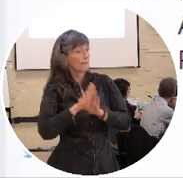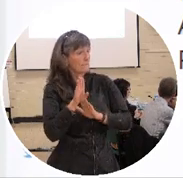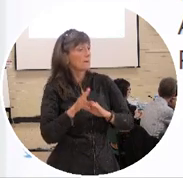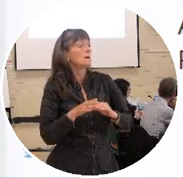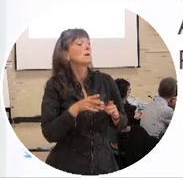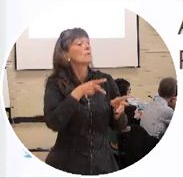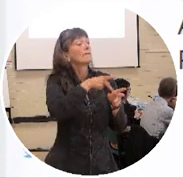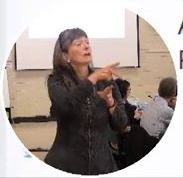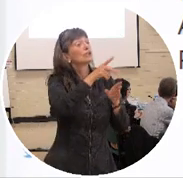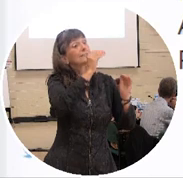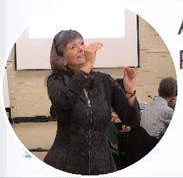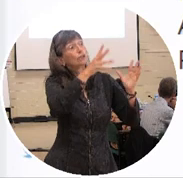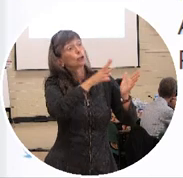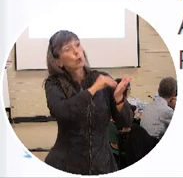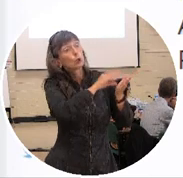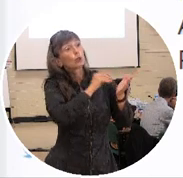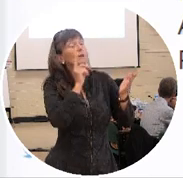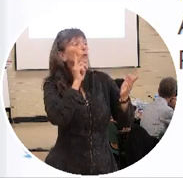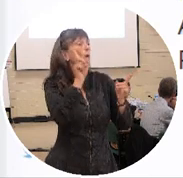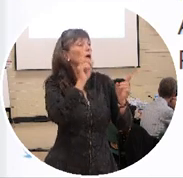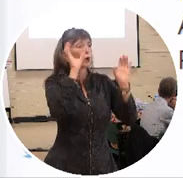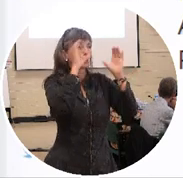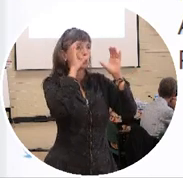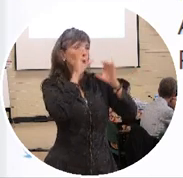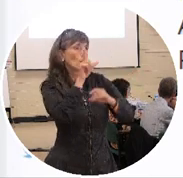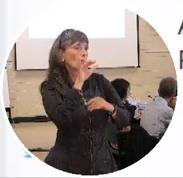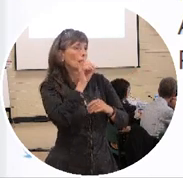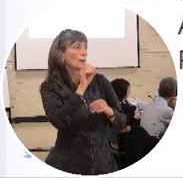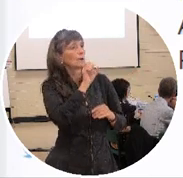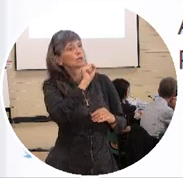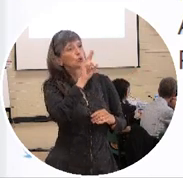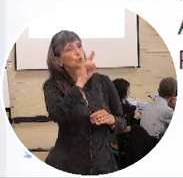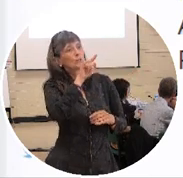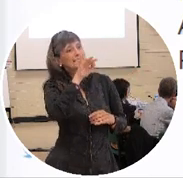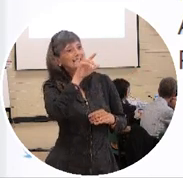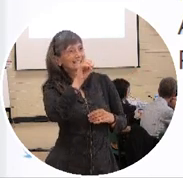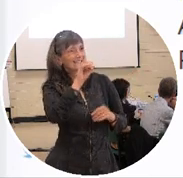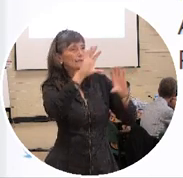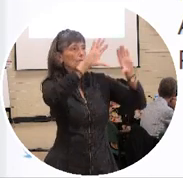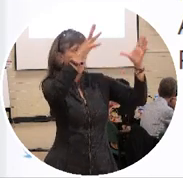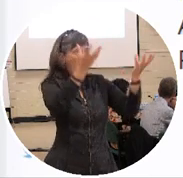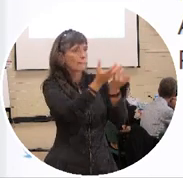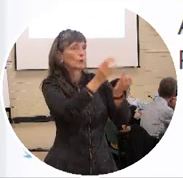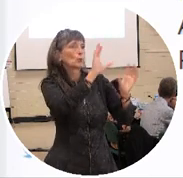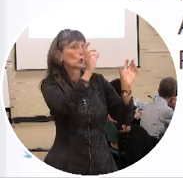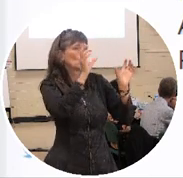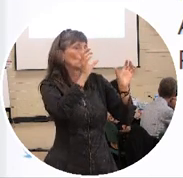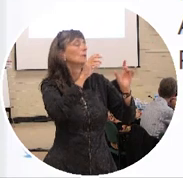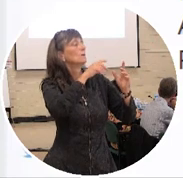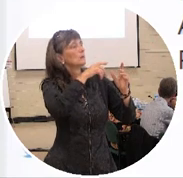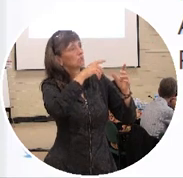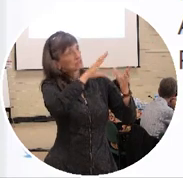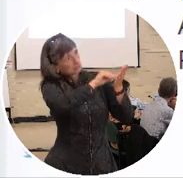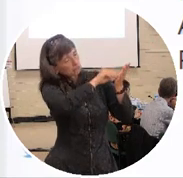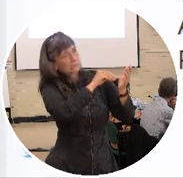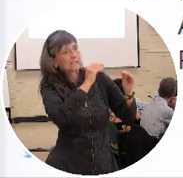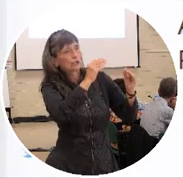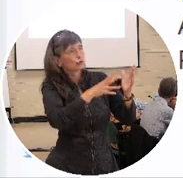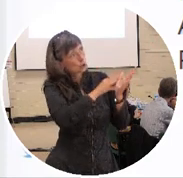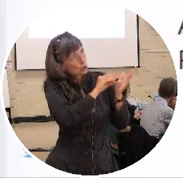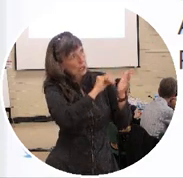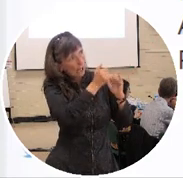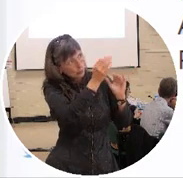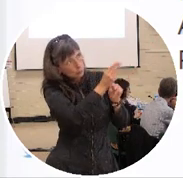learning, particularly around our Google Suite platform, and professional learning for